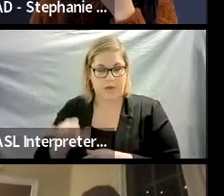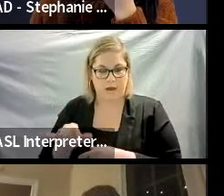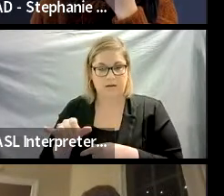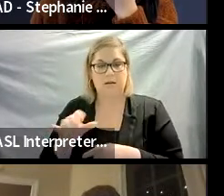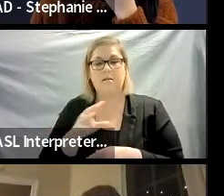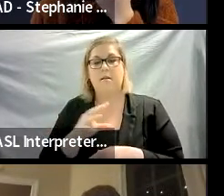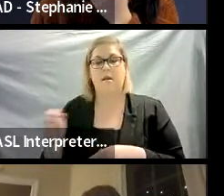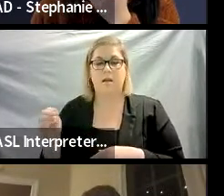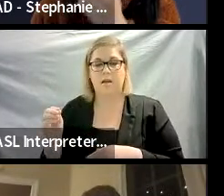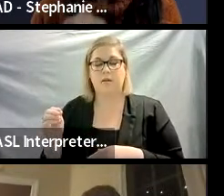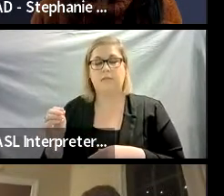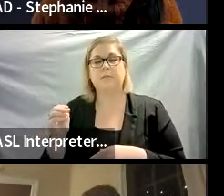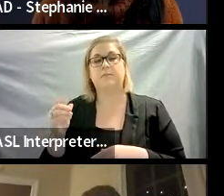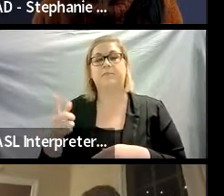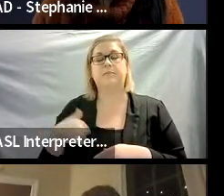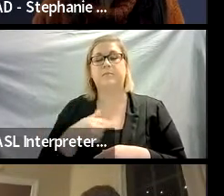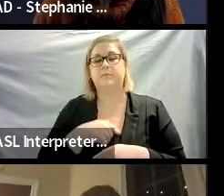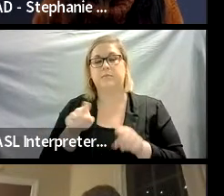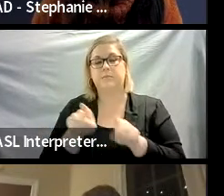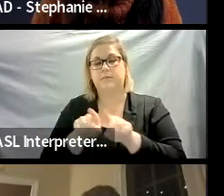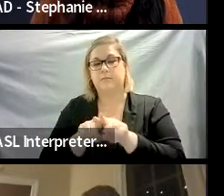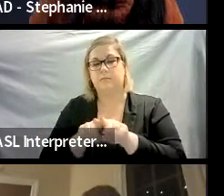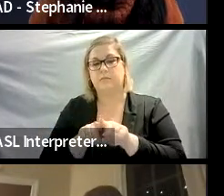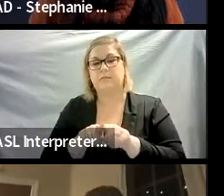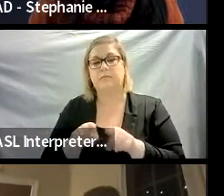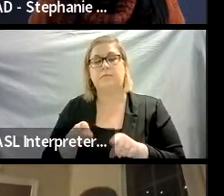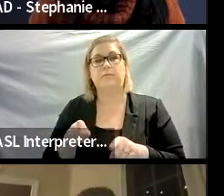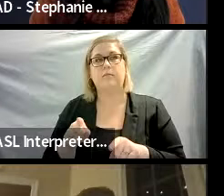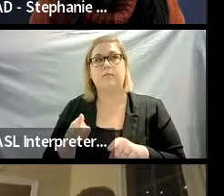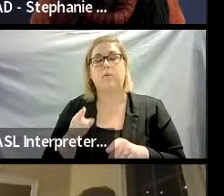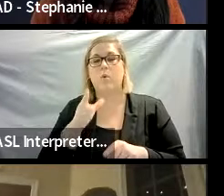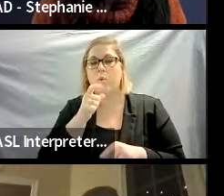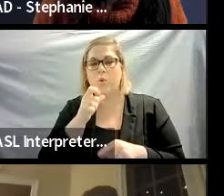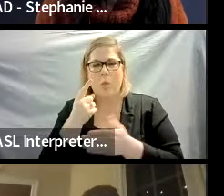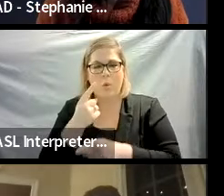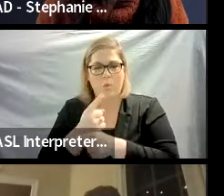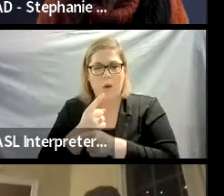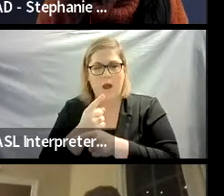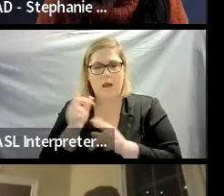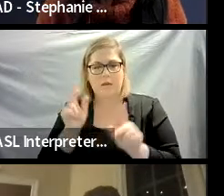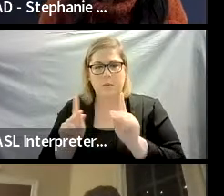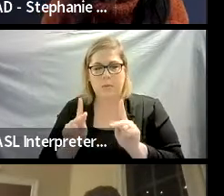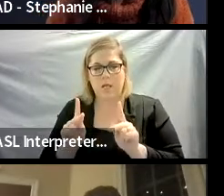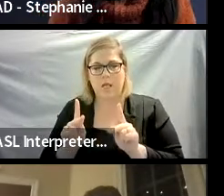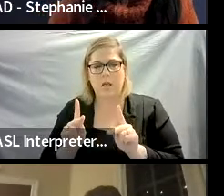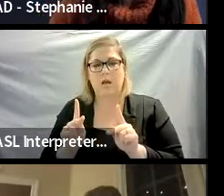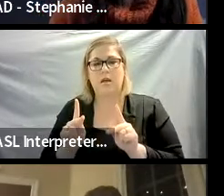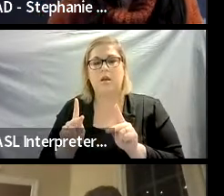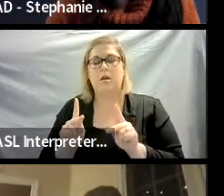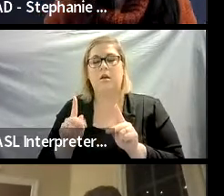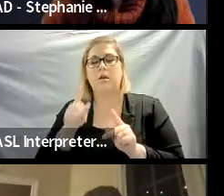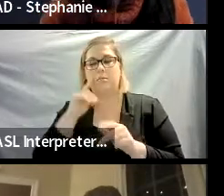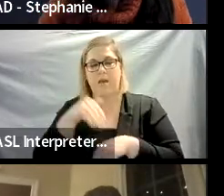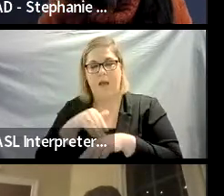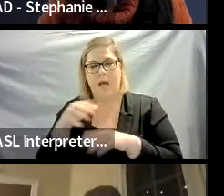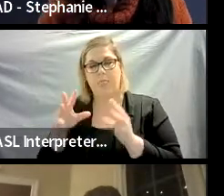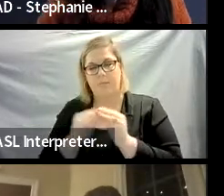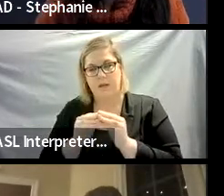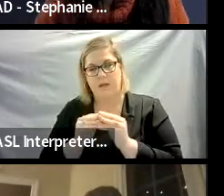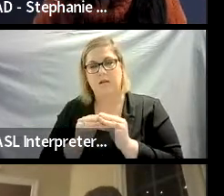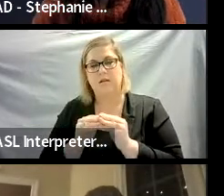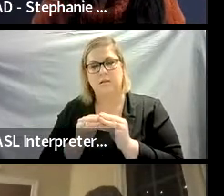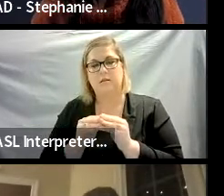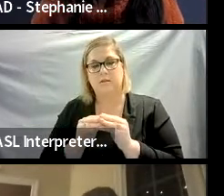And we are also looking at who are the right folks to be at the meetings as well. So